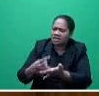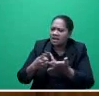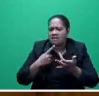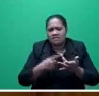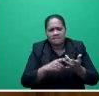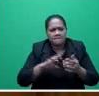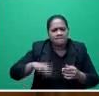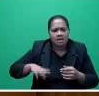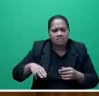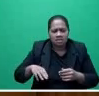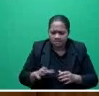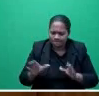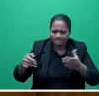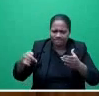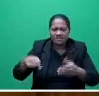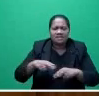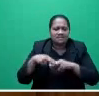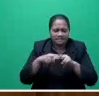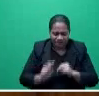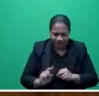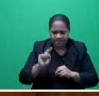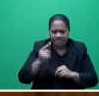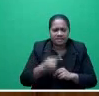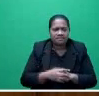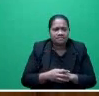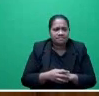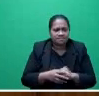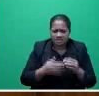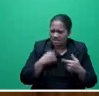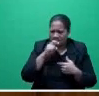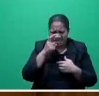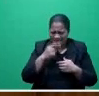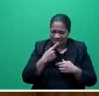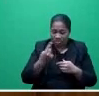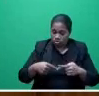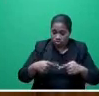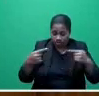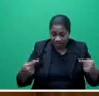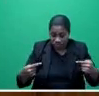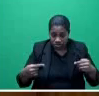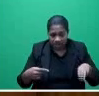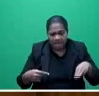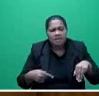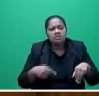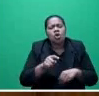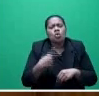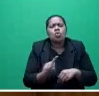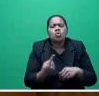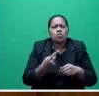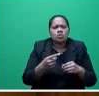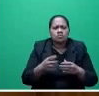of the Cabinet and Fiji First Caucus, unfortunately I cannot say the opposition members, who have all accepted the need for such